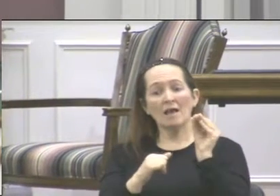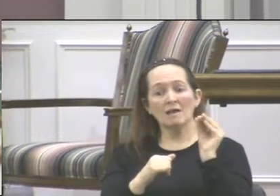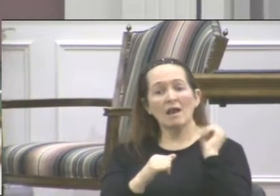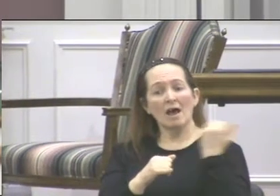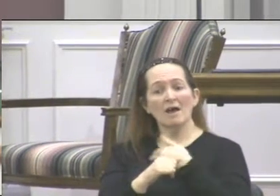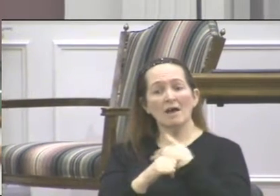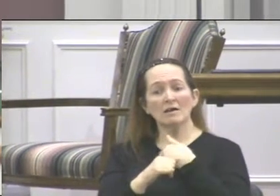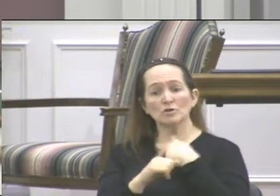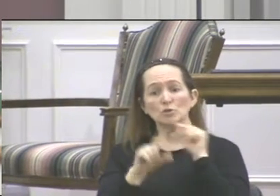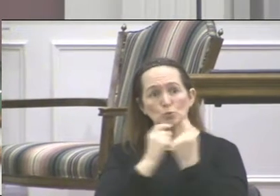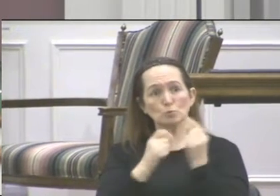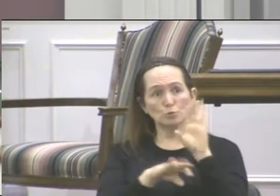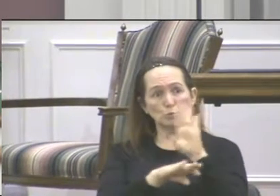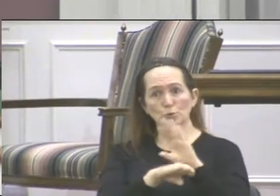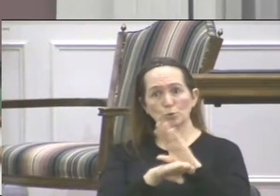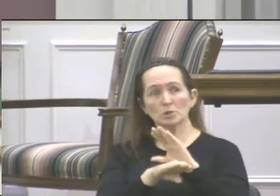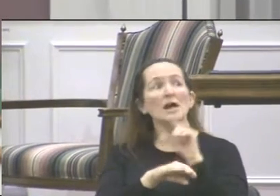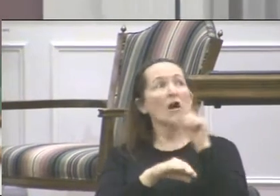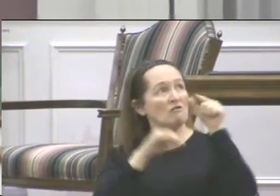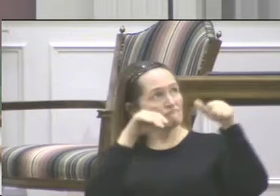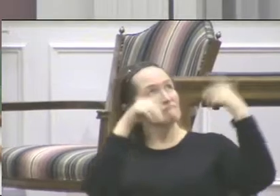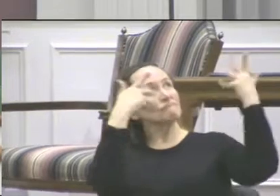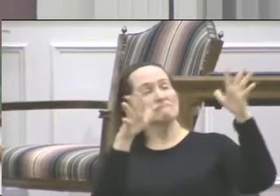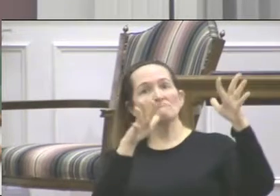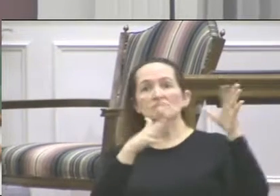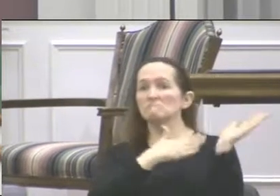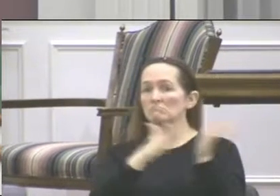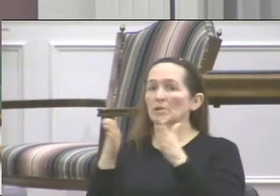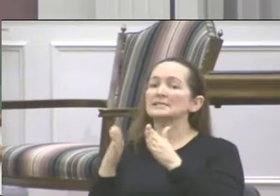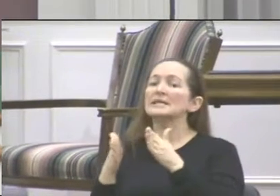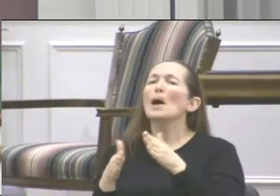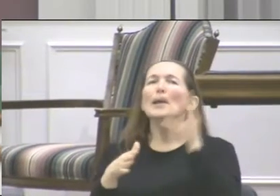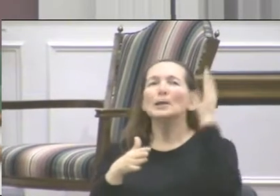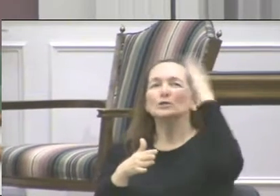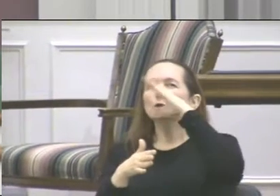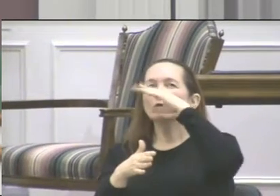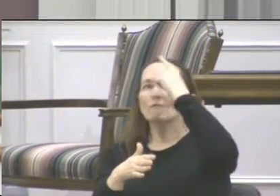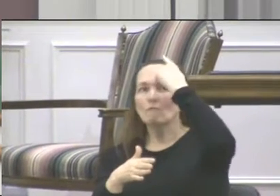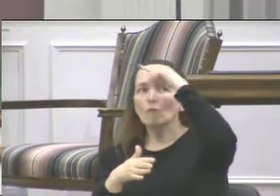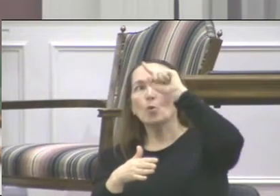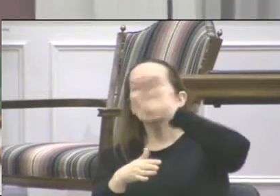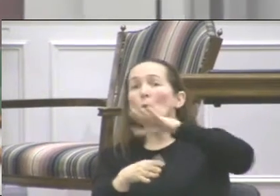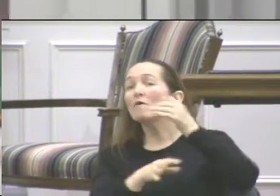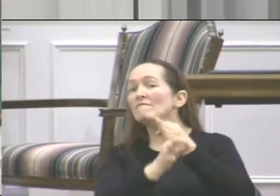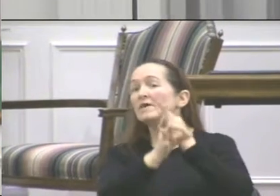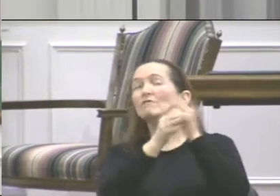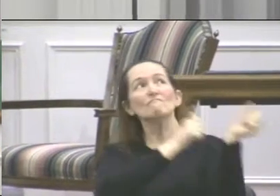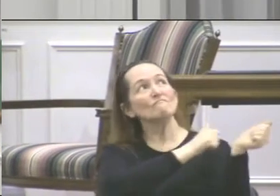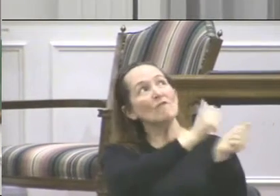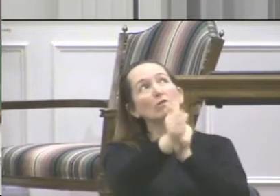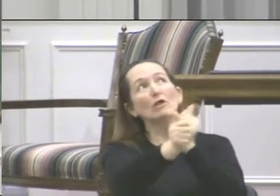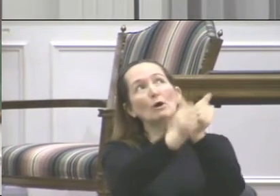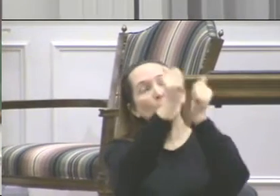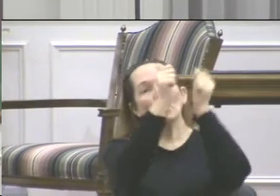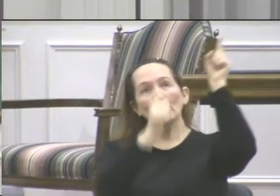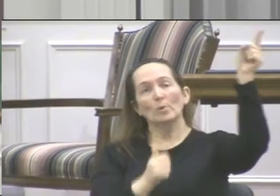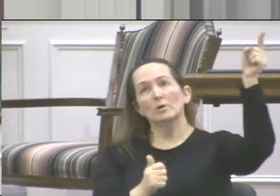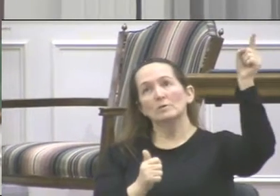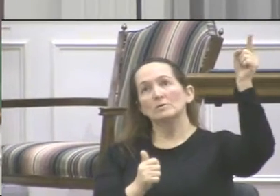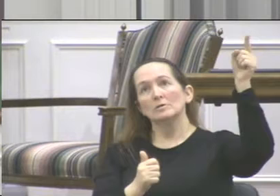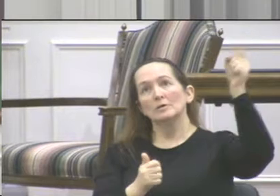already got it all lined out. He's just looking for your faith to follow.